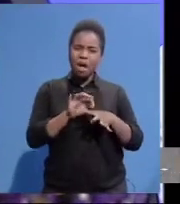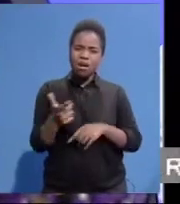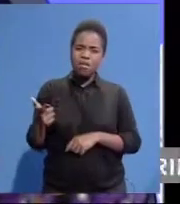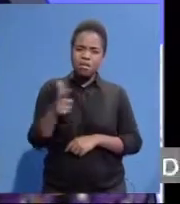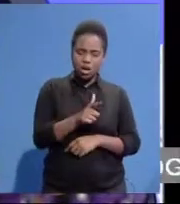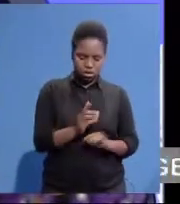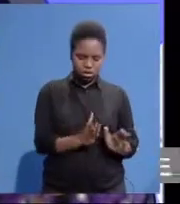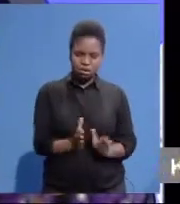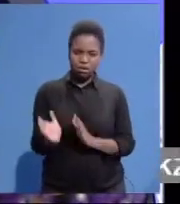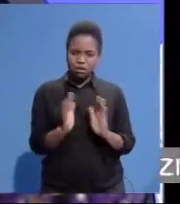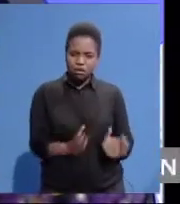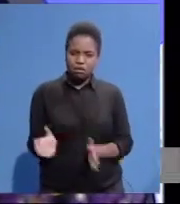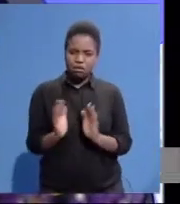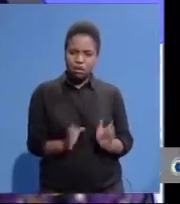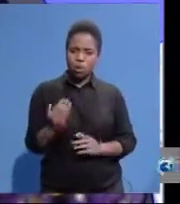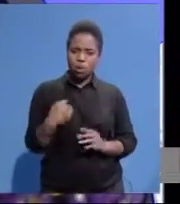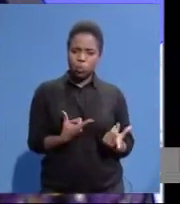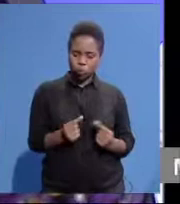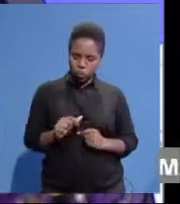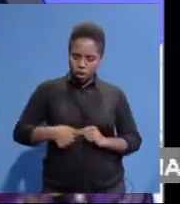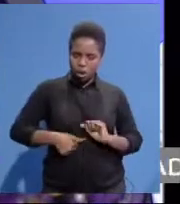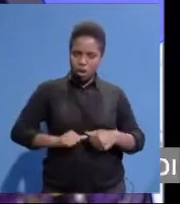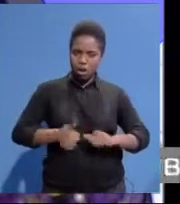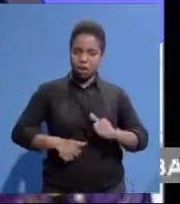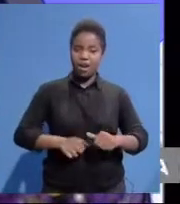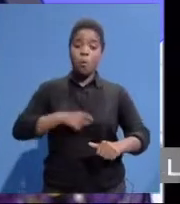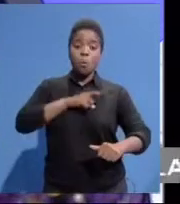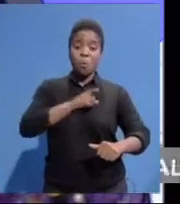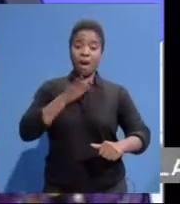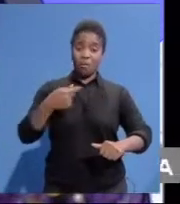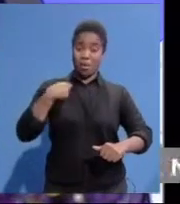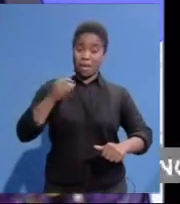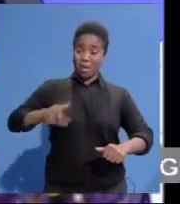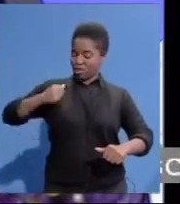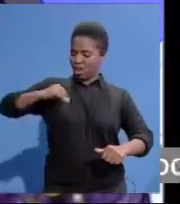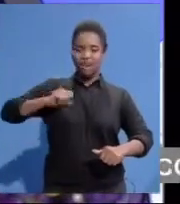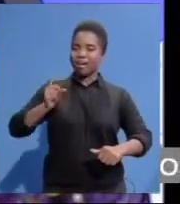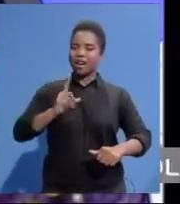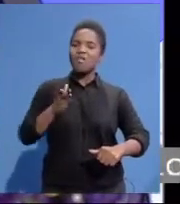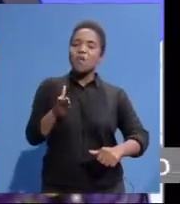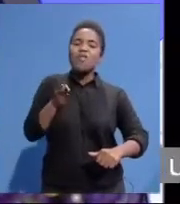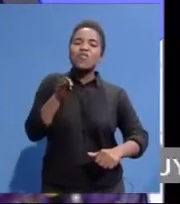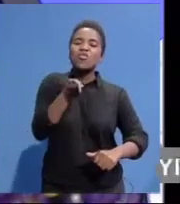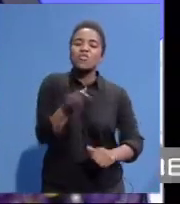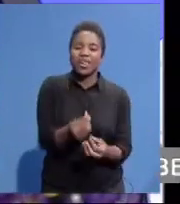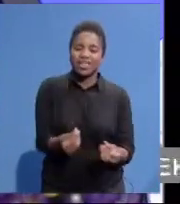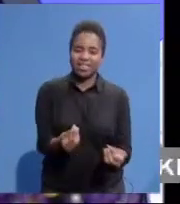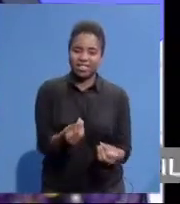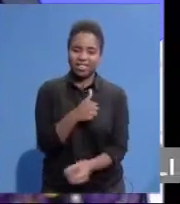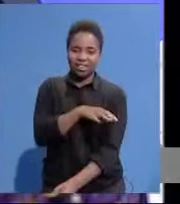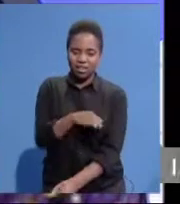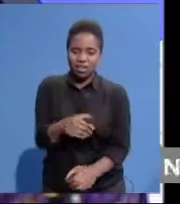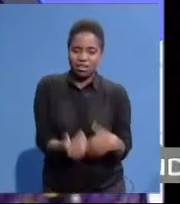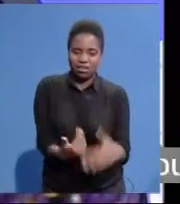and surname. We must know that this is a generational struggle. It requires us to apply our minds so that we are not narrow in our approach,